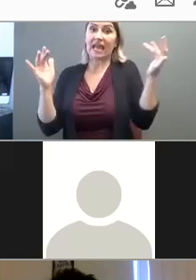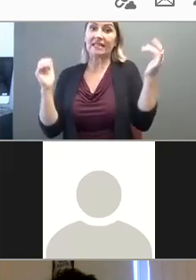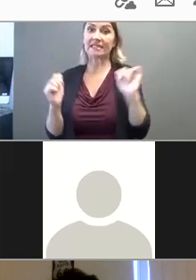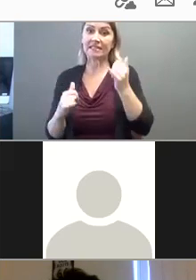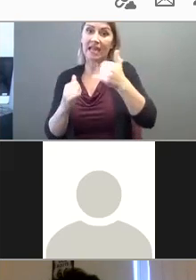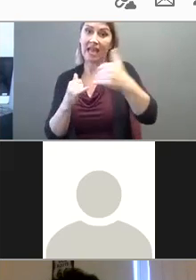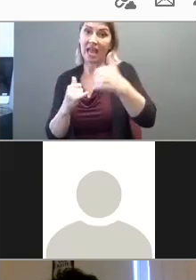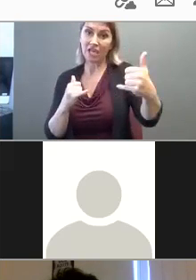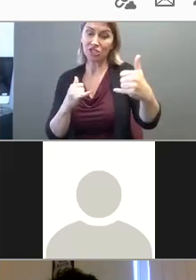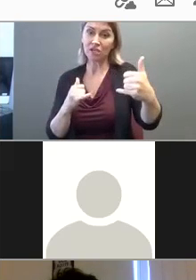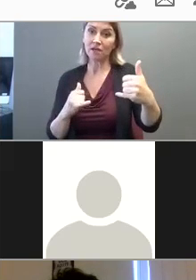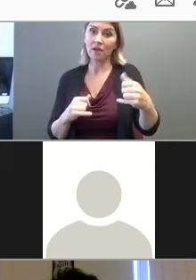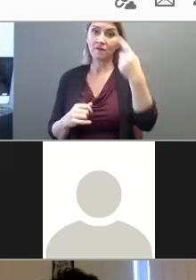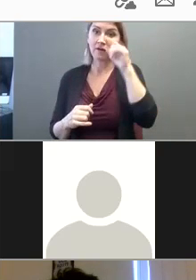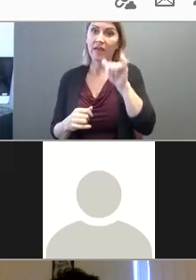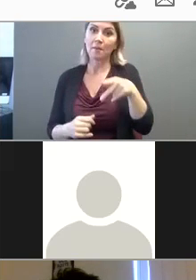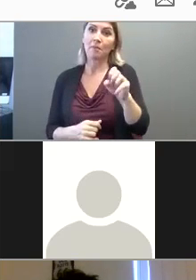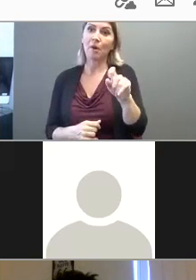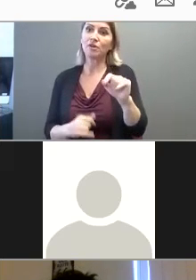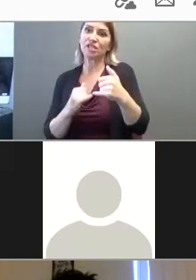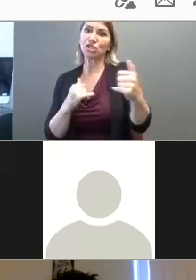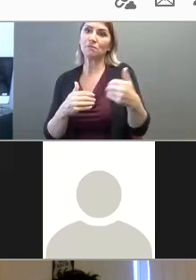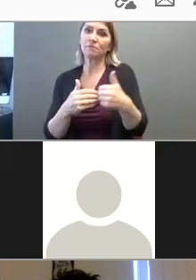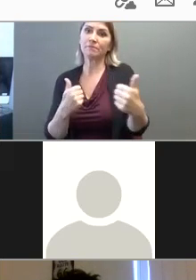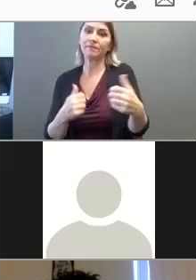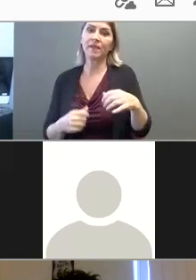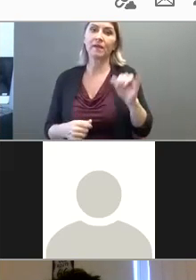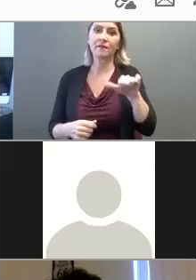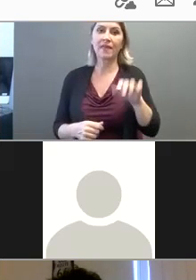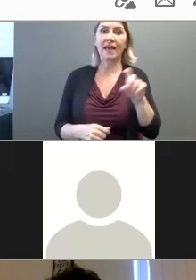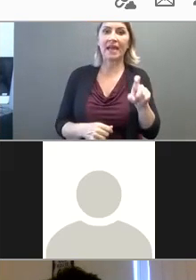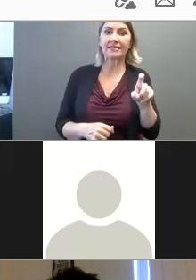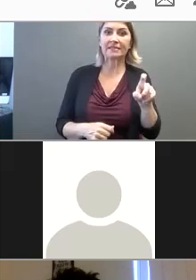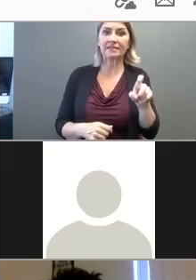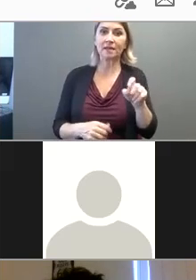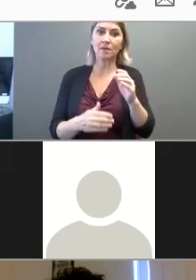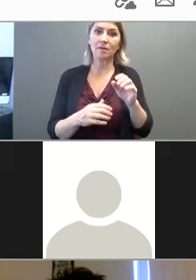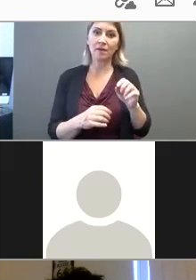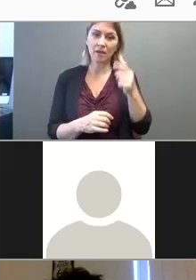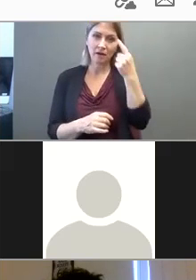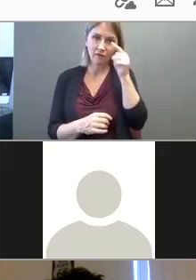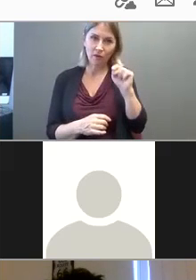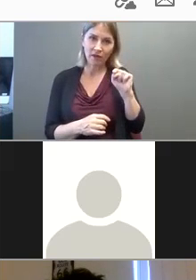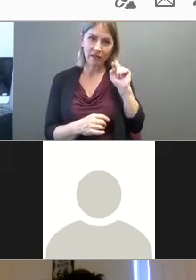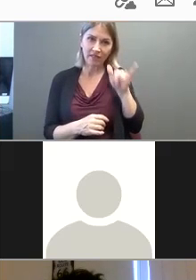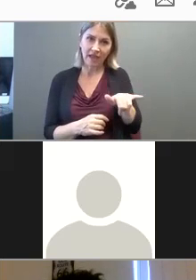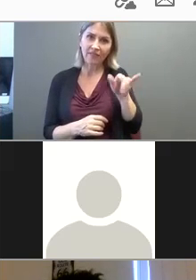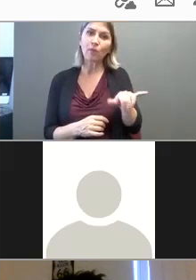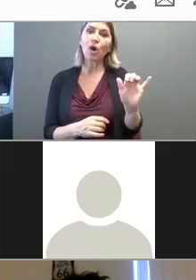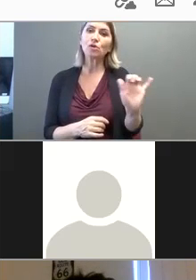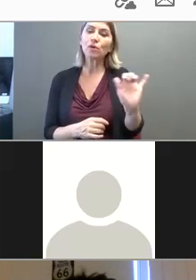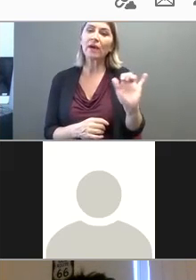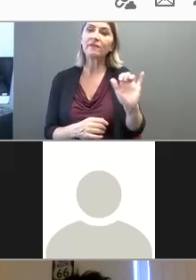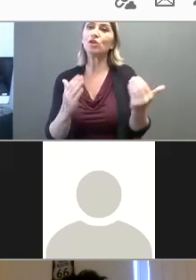this partition, then if we add E to this set of edges in X, then this is also going to be a minimum spanning